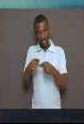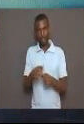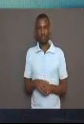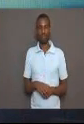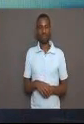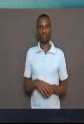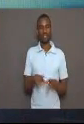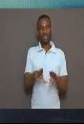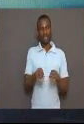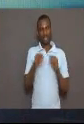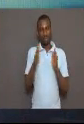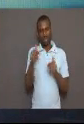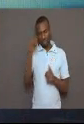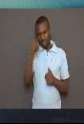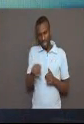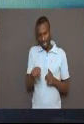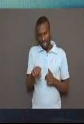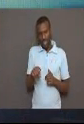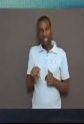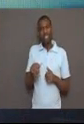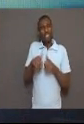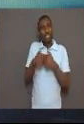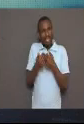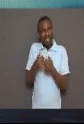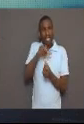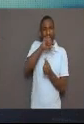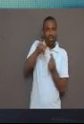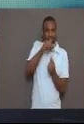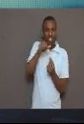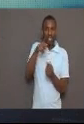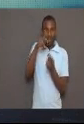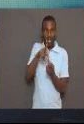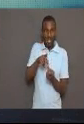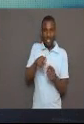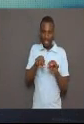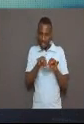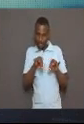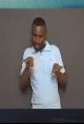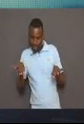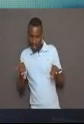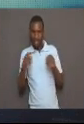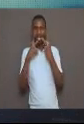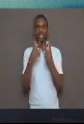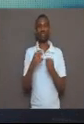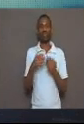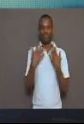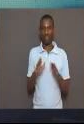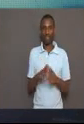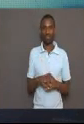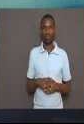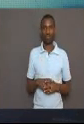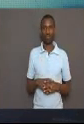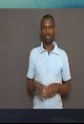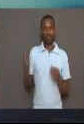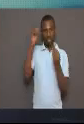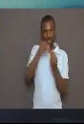Students, today you have learned how atmospheric pressure can be measured, and you